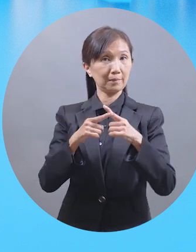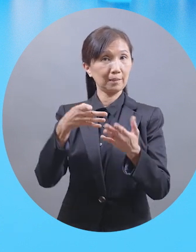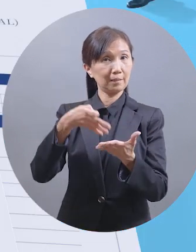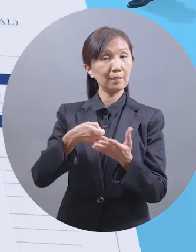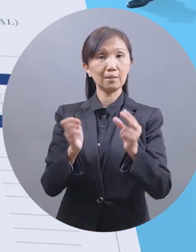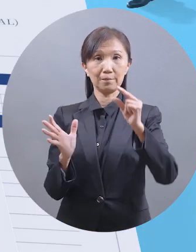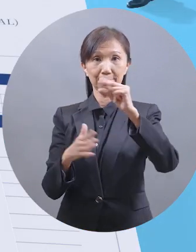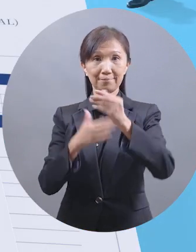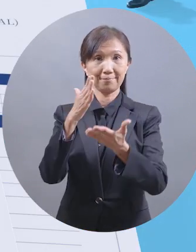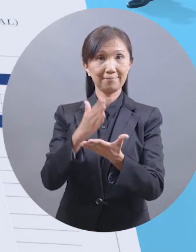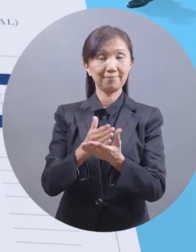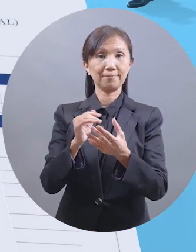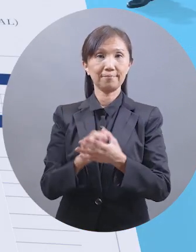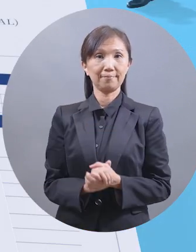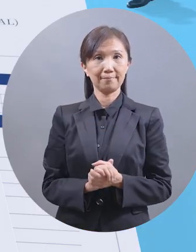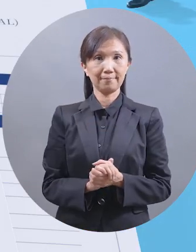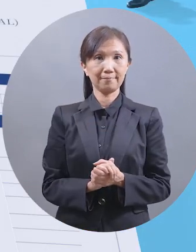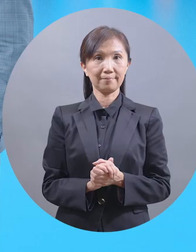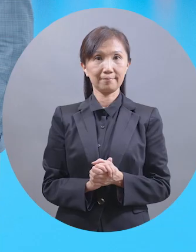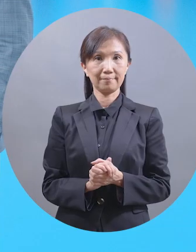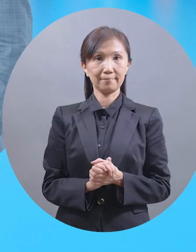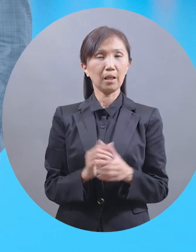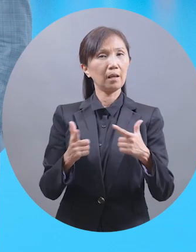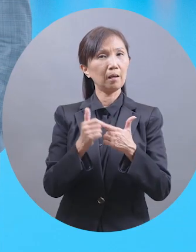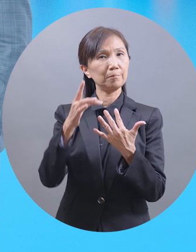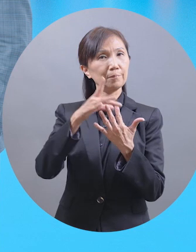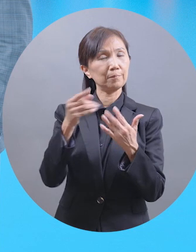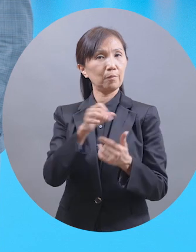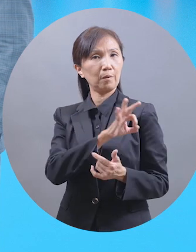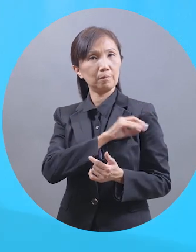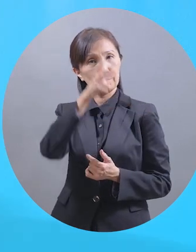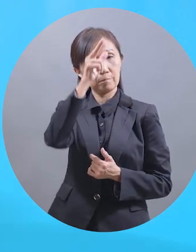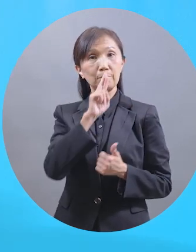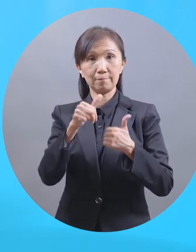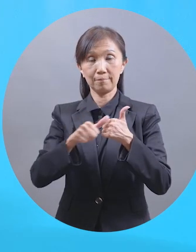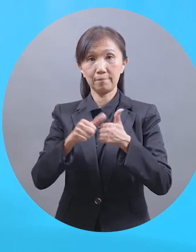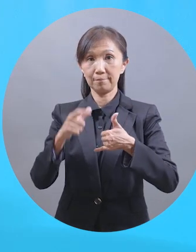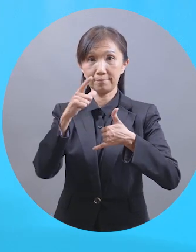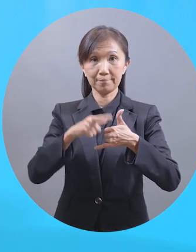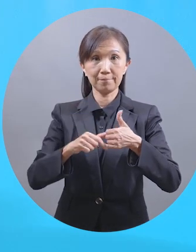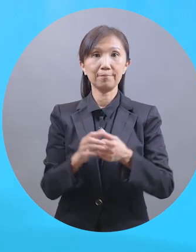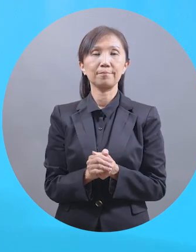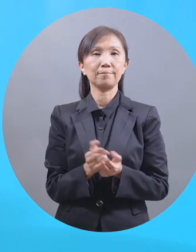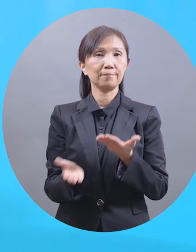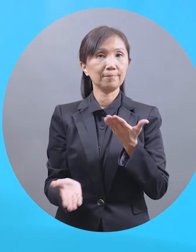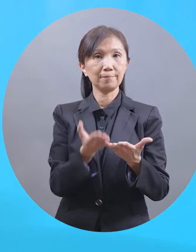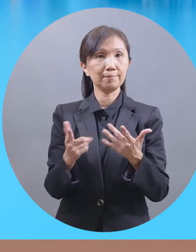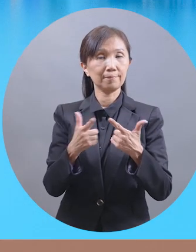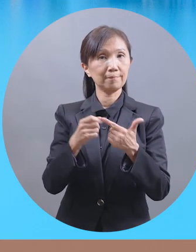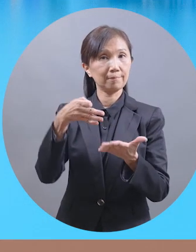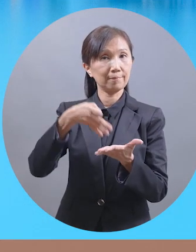The deadline for special voter registration is July 5th. Individuals eligible to register as ex-officio members in the election